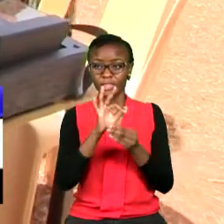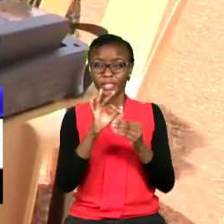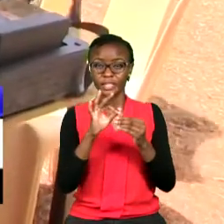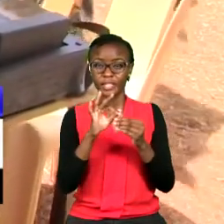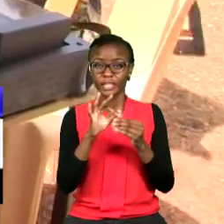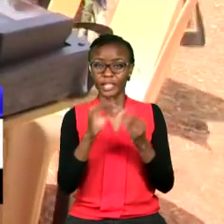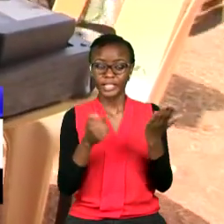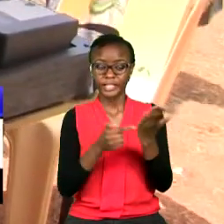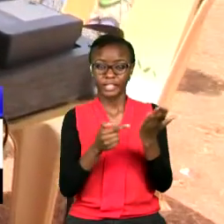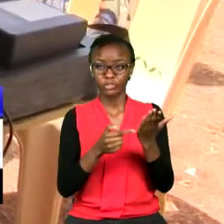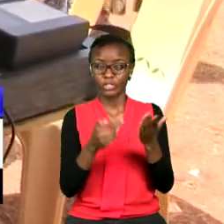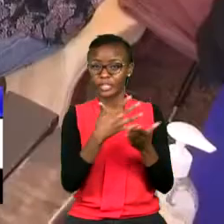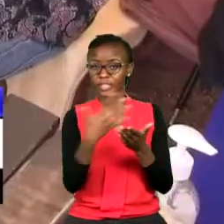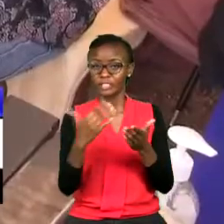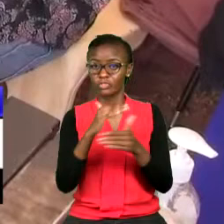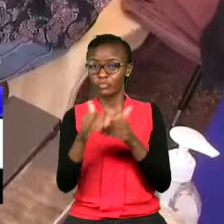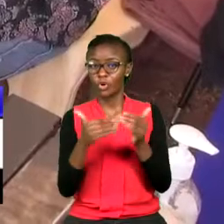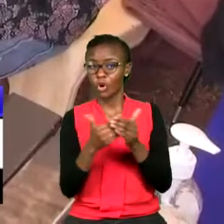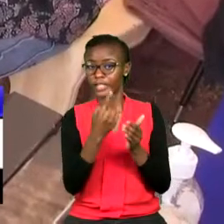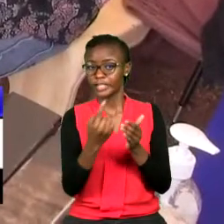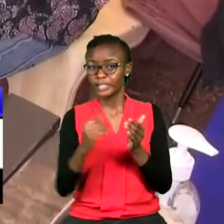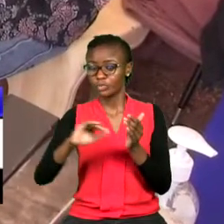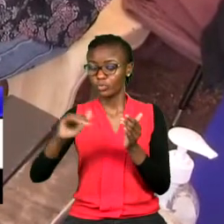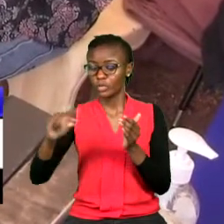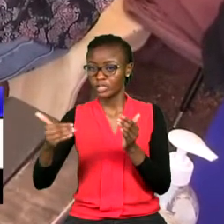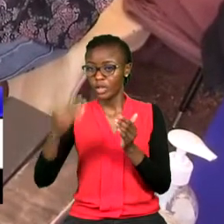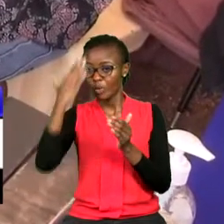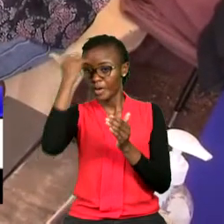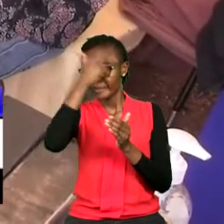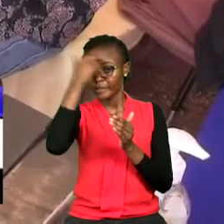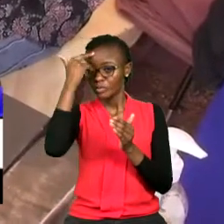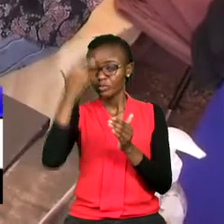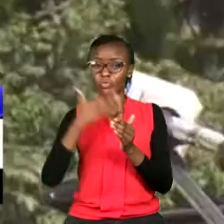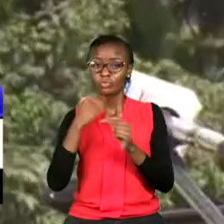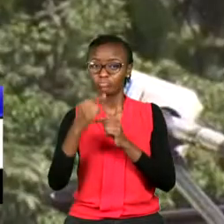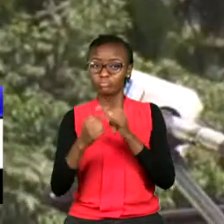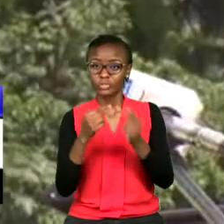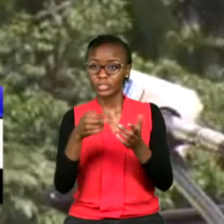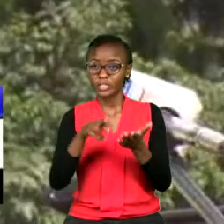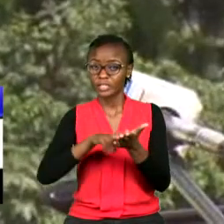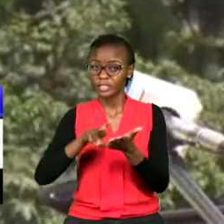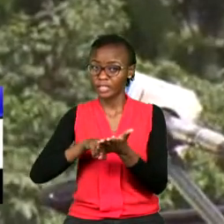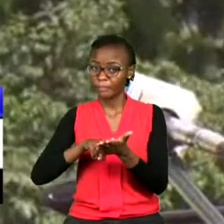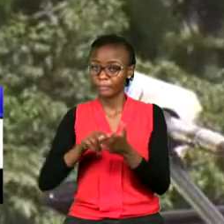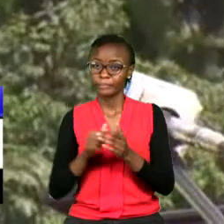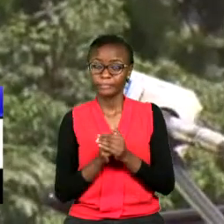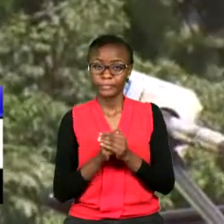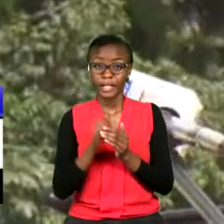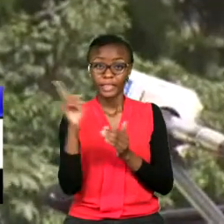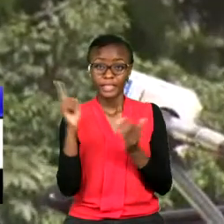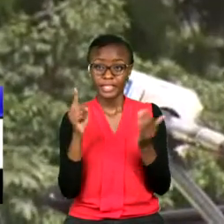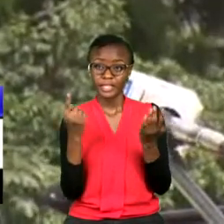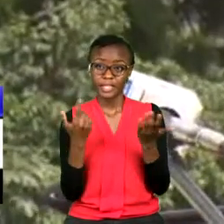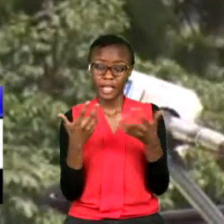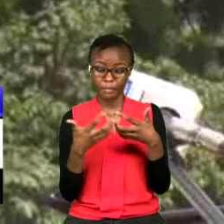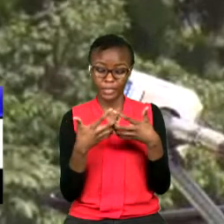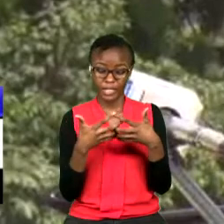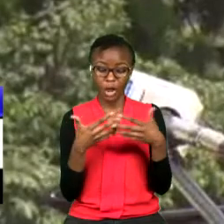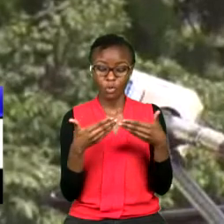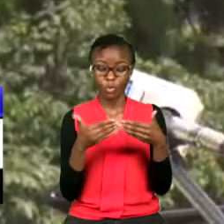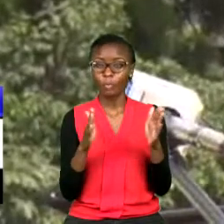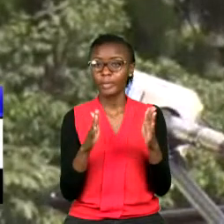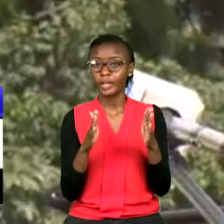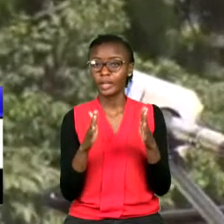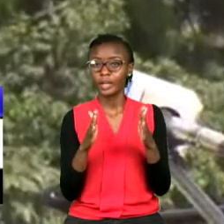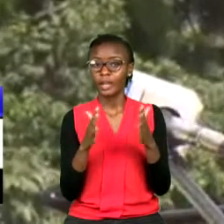the 1,450 wards to facilitate the exercise. These kits will be open. The students will be able to